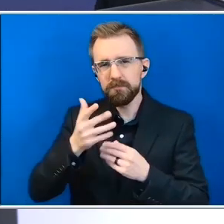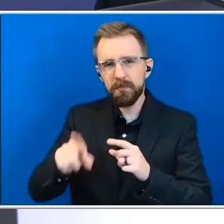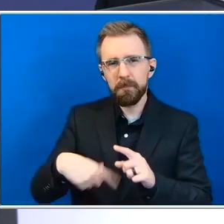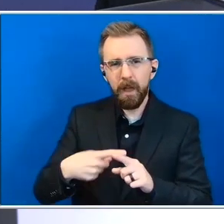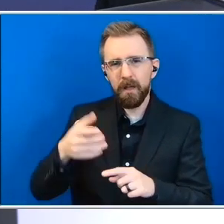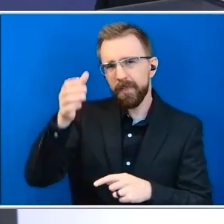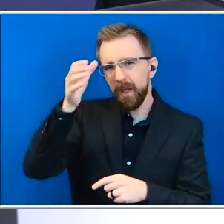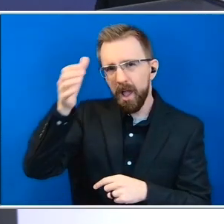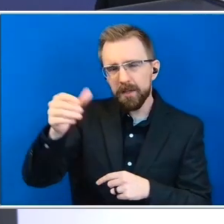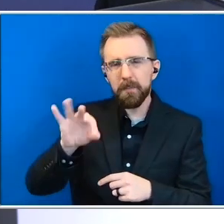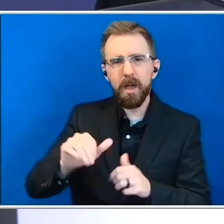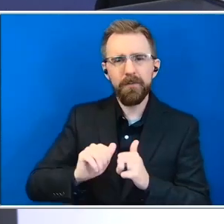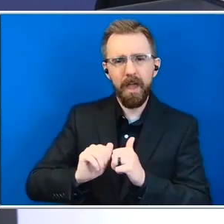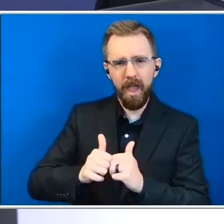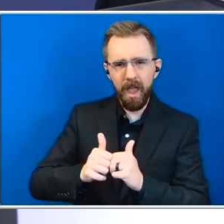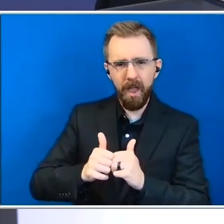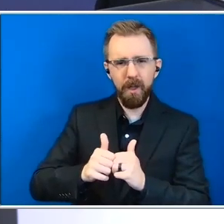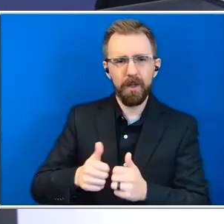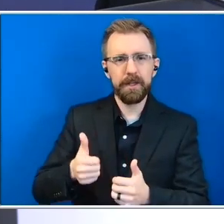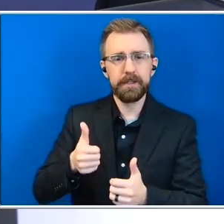the text, and how